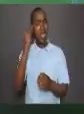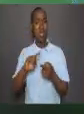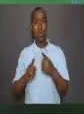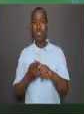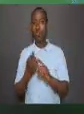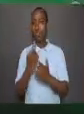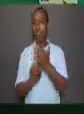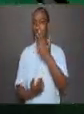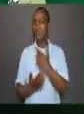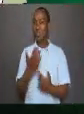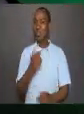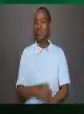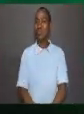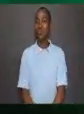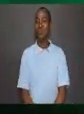partner.